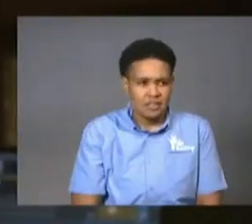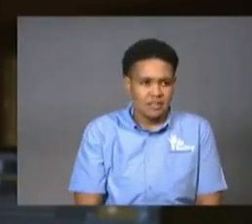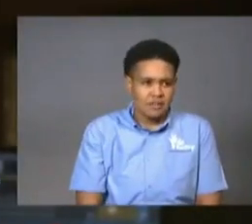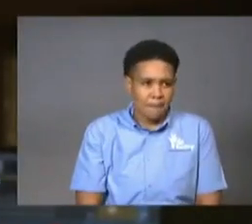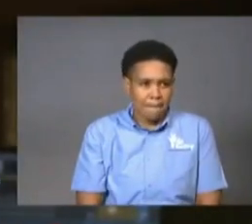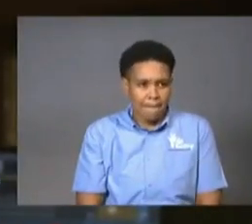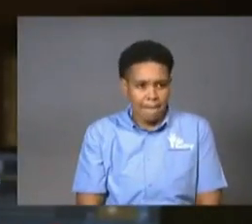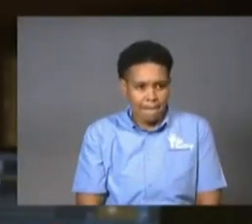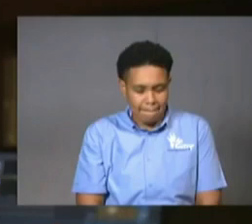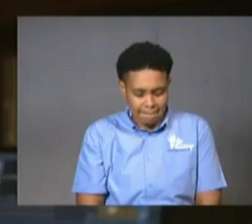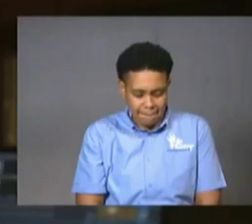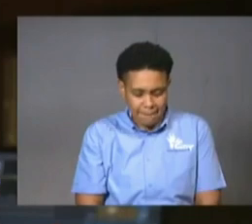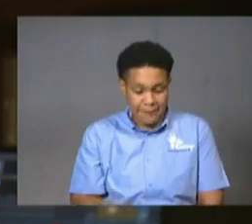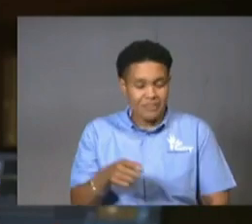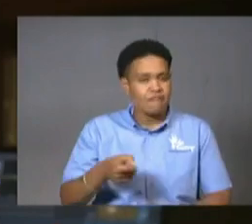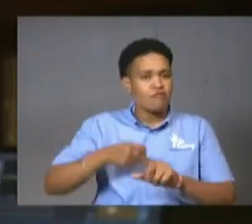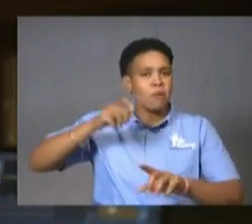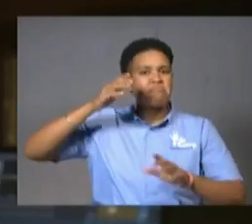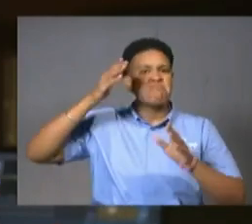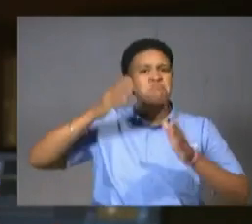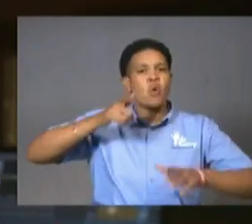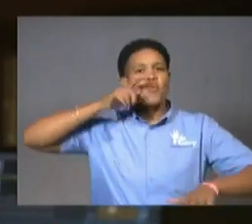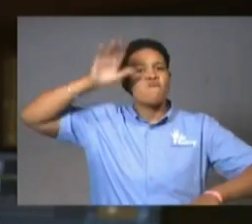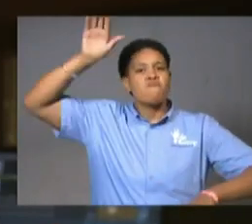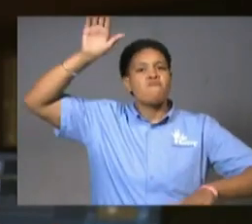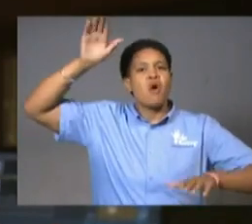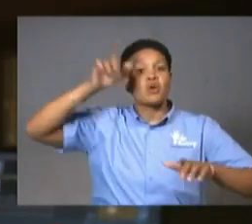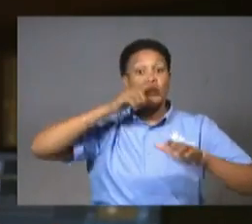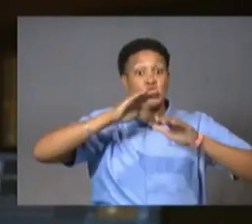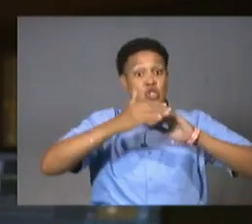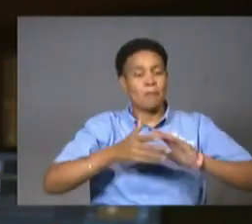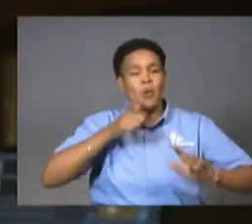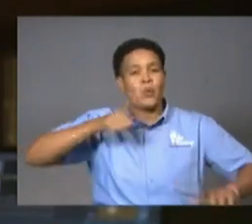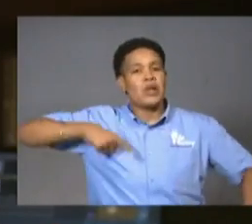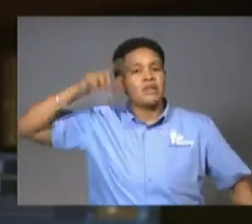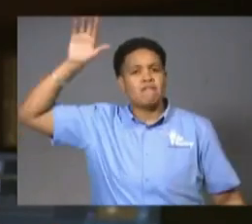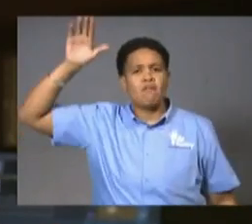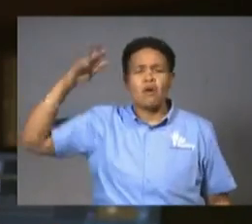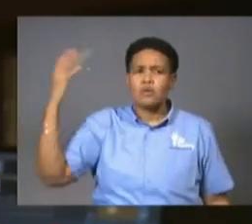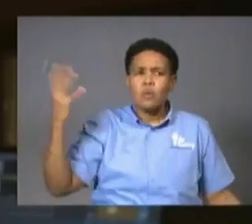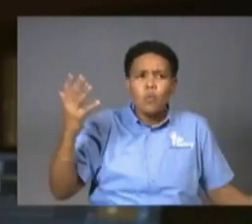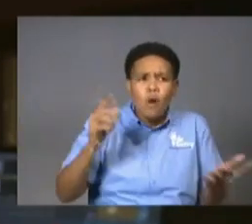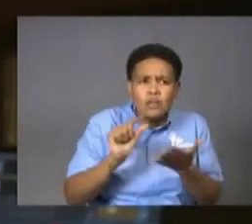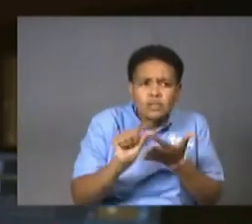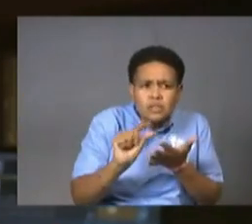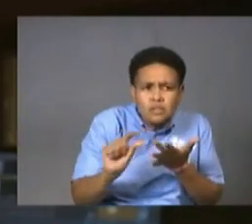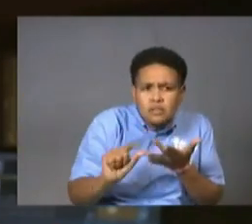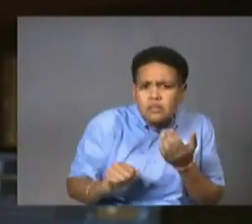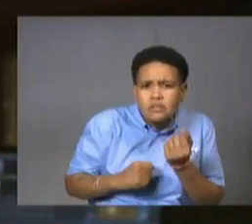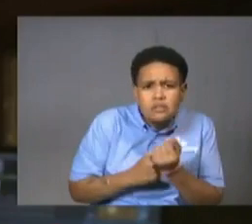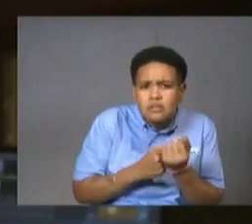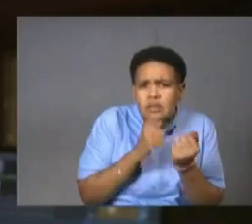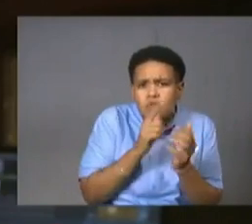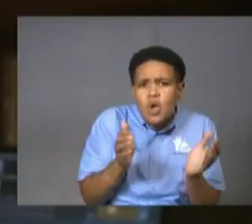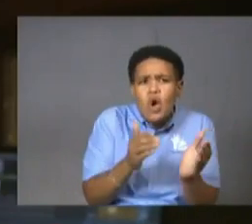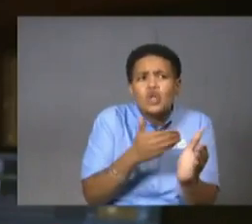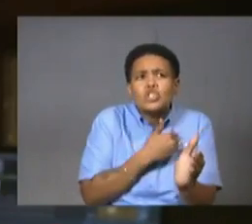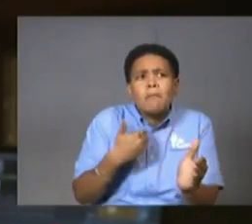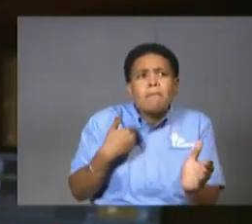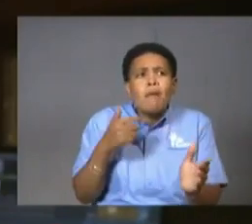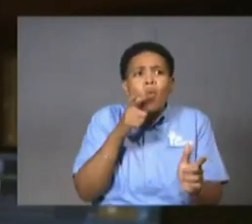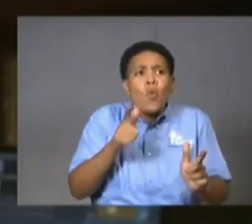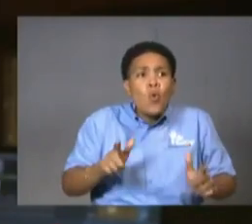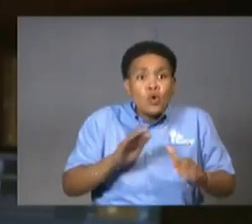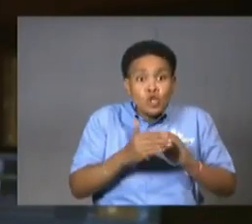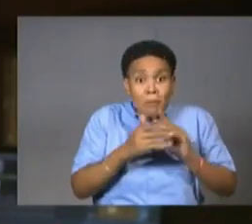is from the Diaspora. It says, what incentives, if any, are being contemplated to encourage members of the diaspora